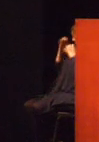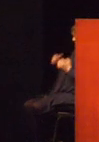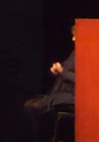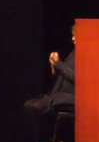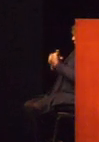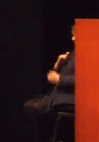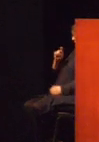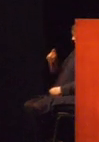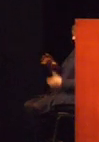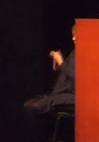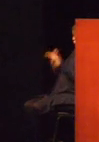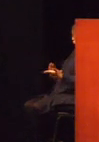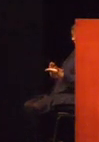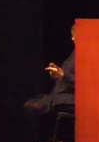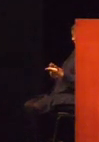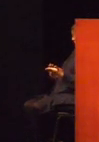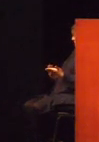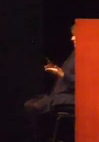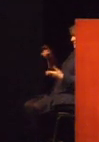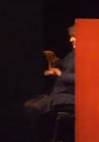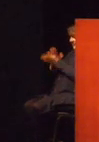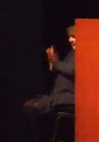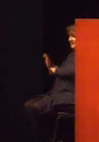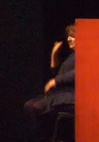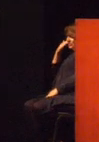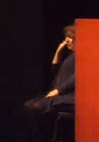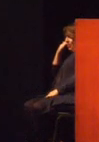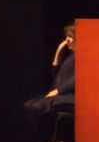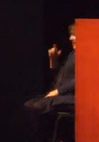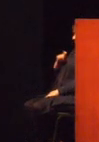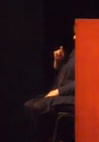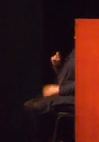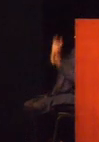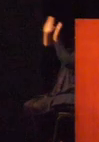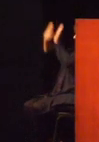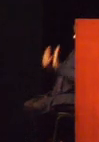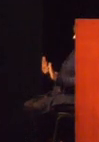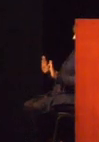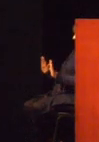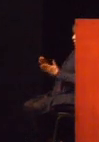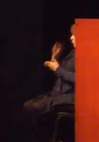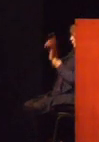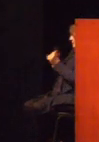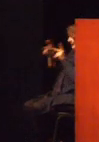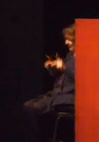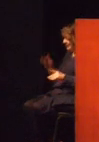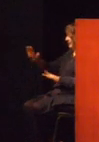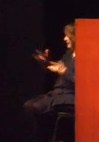Latinx students, get to know Latinx excellence. Learn about the people and the